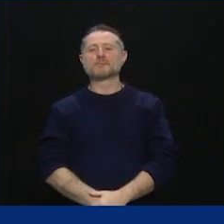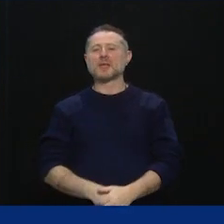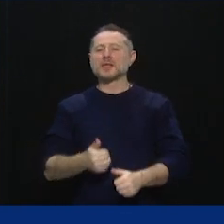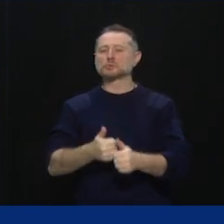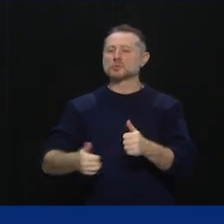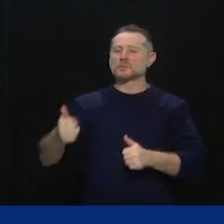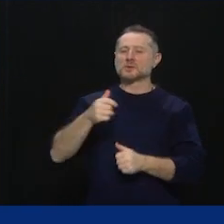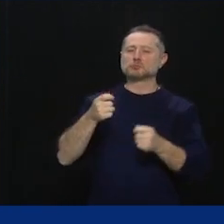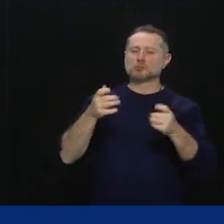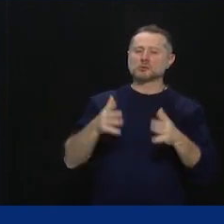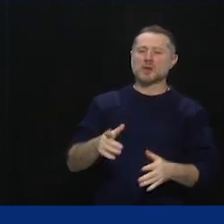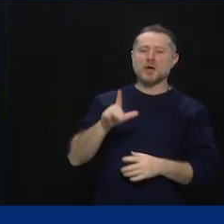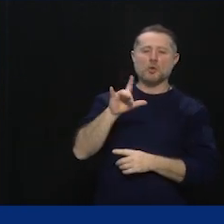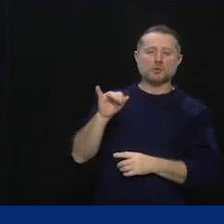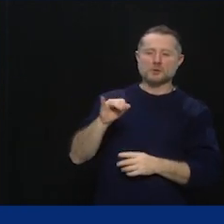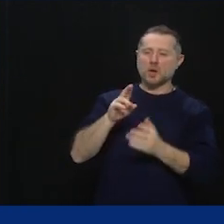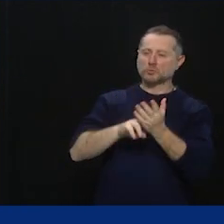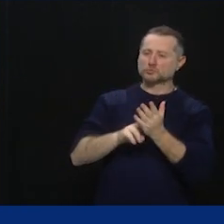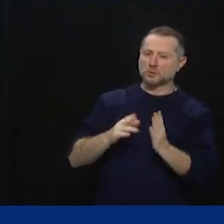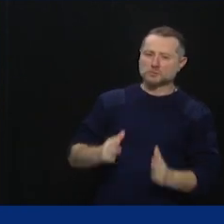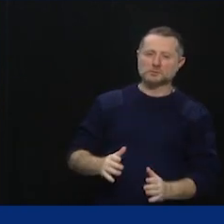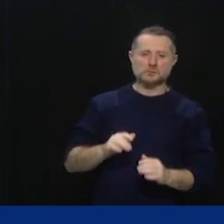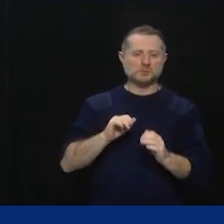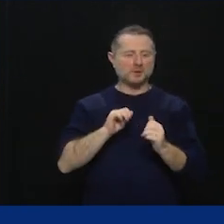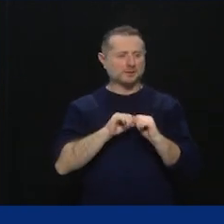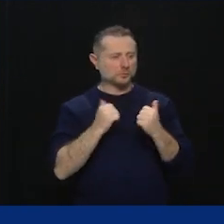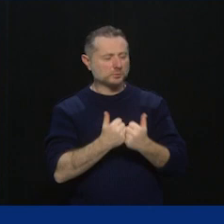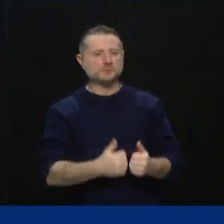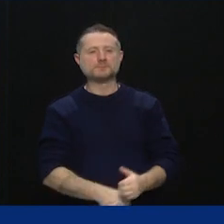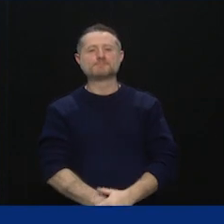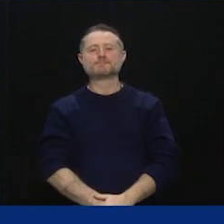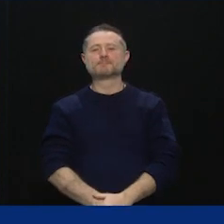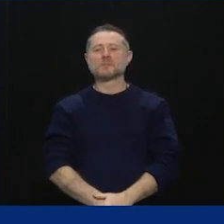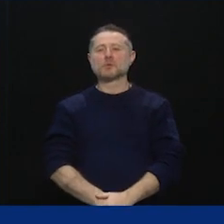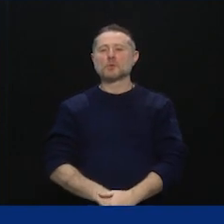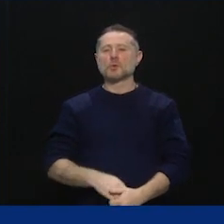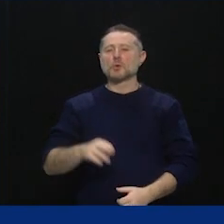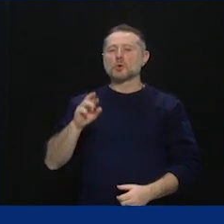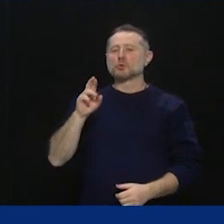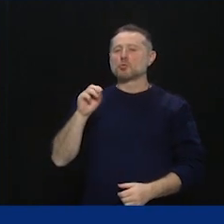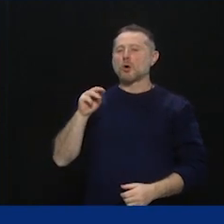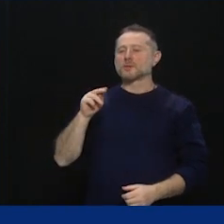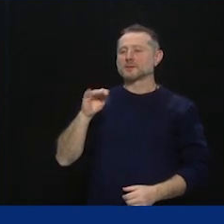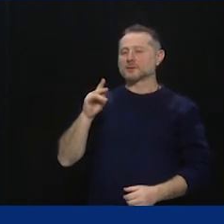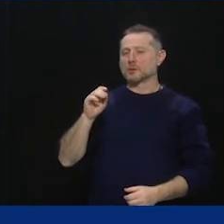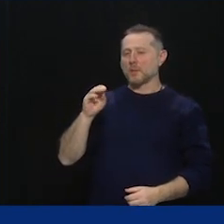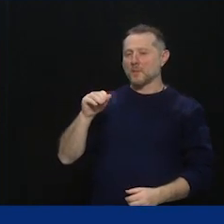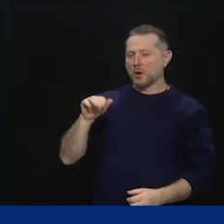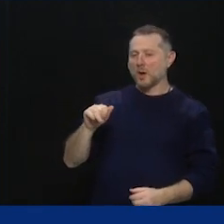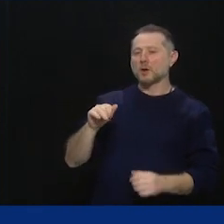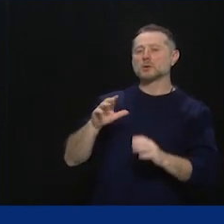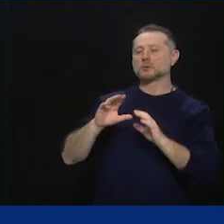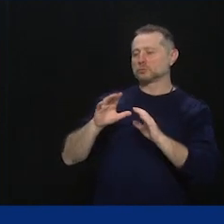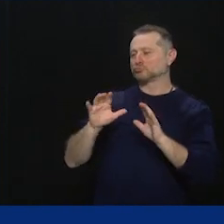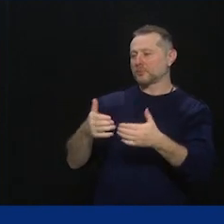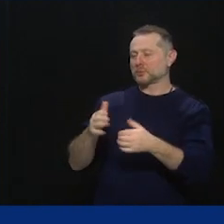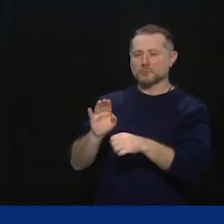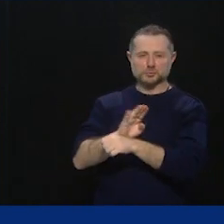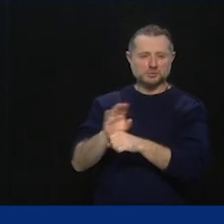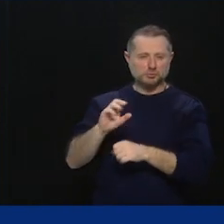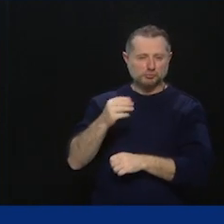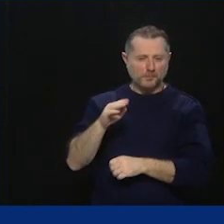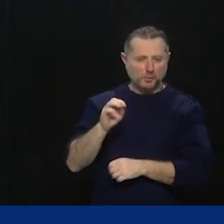Contractors Association, Kevin Hims, President, Ronkonkoma Chamber of Commerce, Dawn Hopkins, President, Lake Ronkonkoma Civic